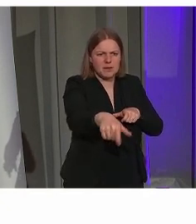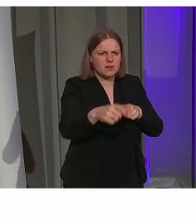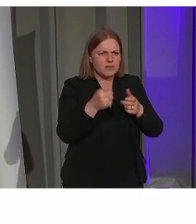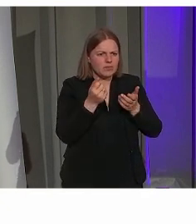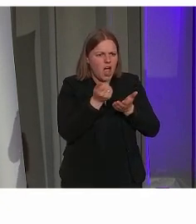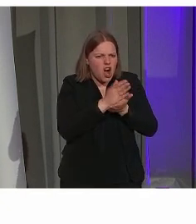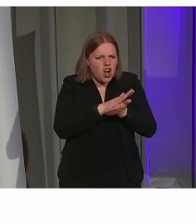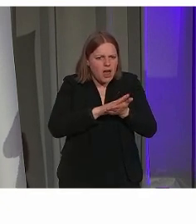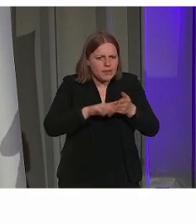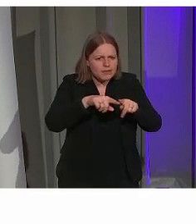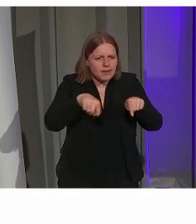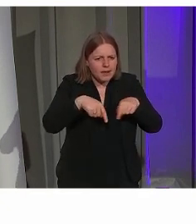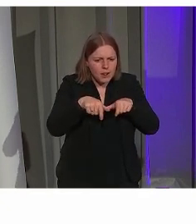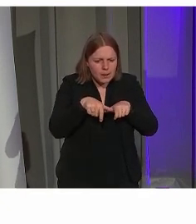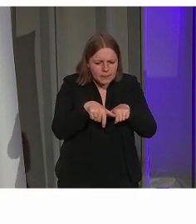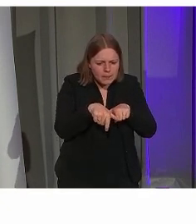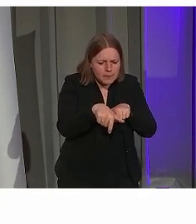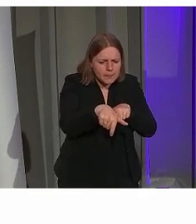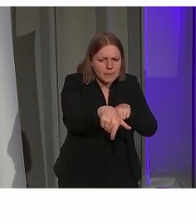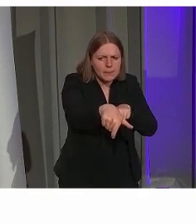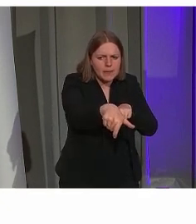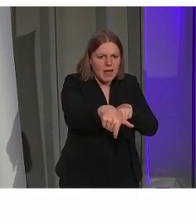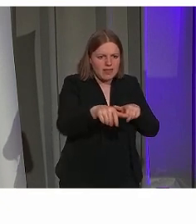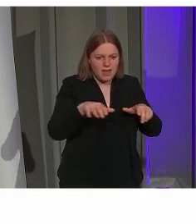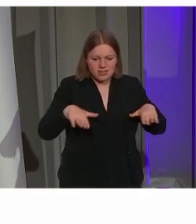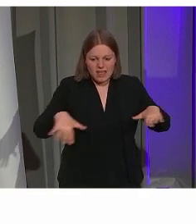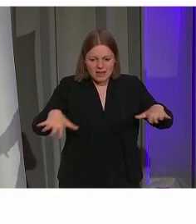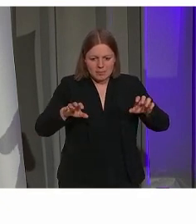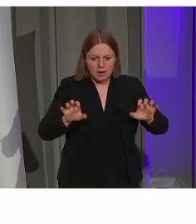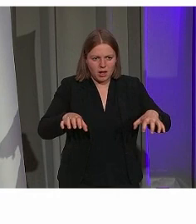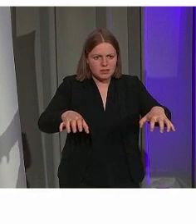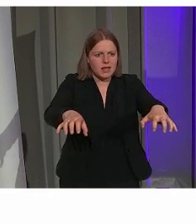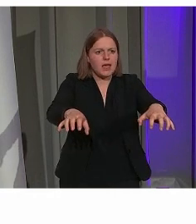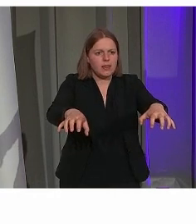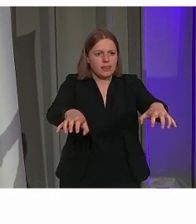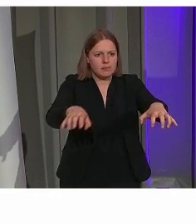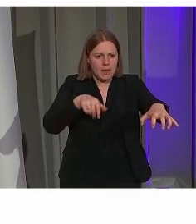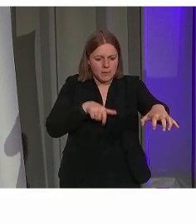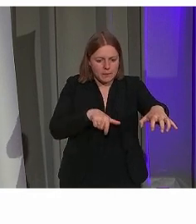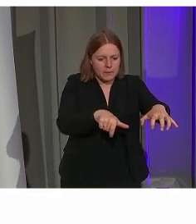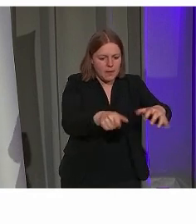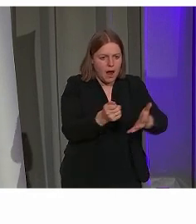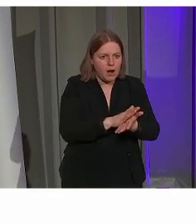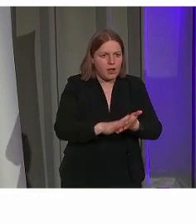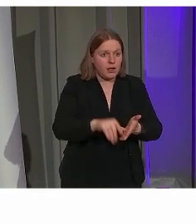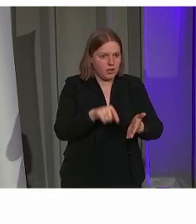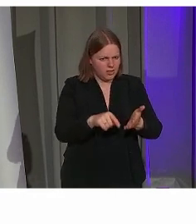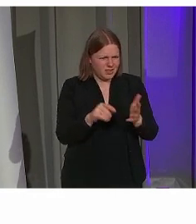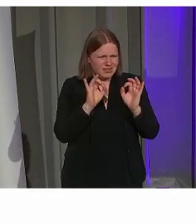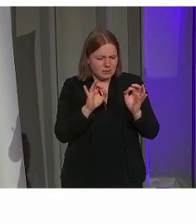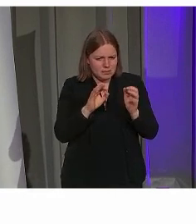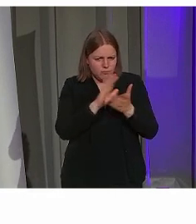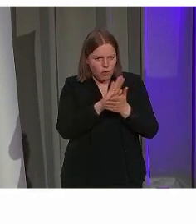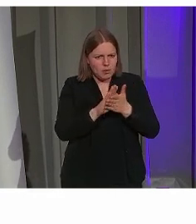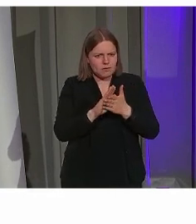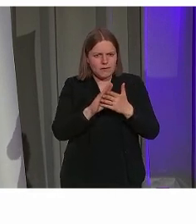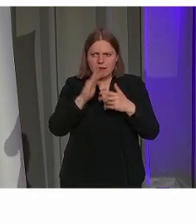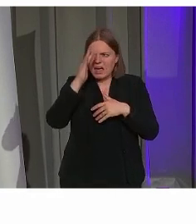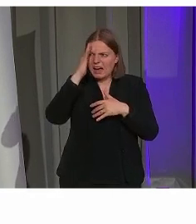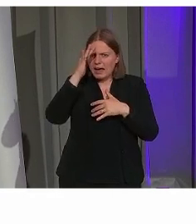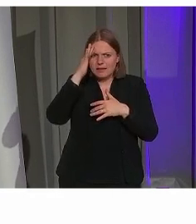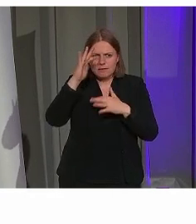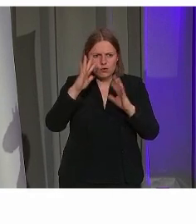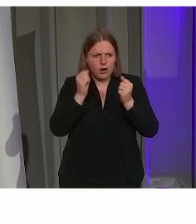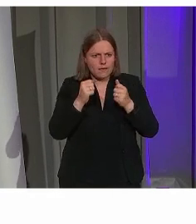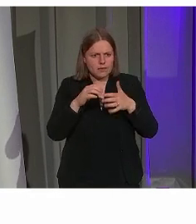Here you can see there is a line between mosaic stones on